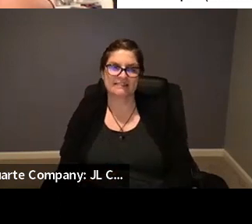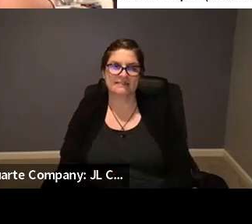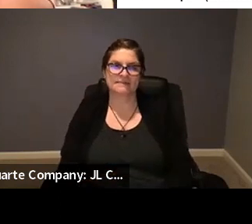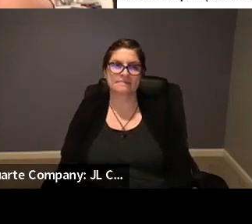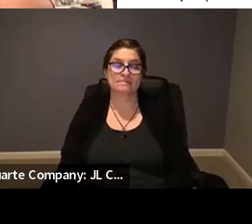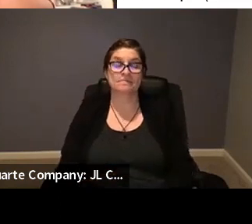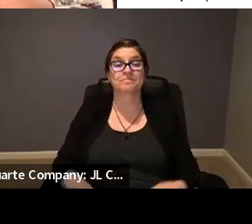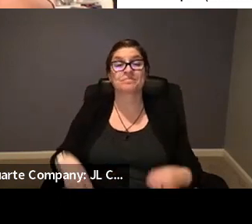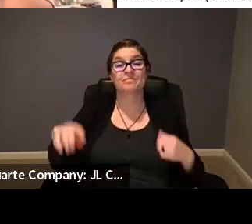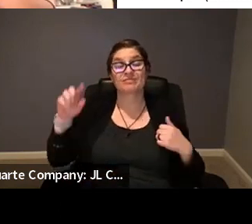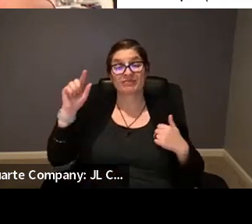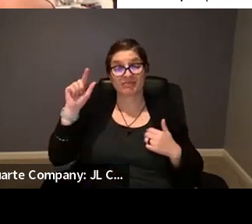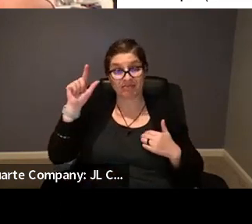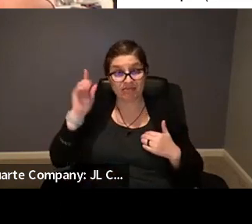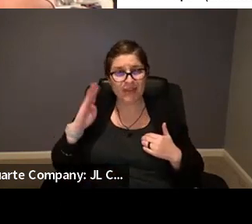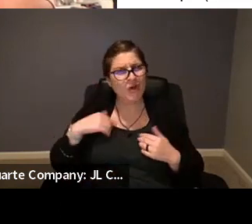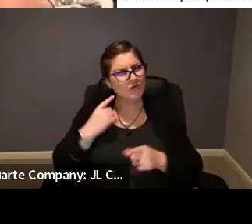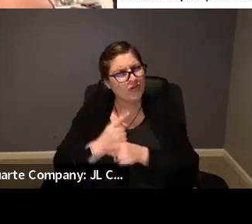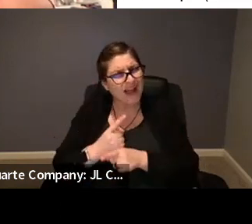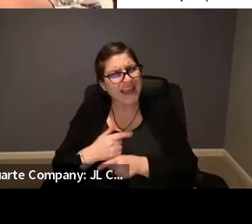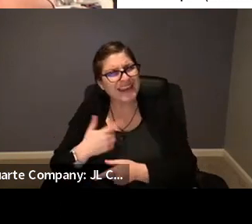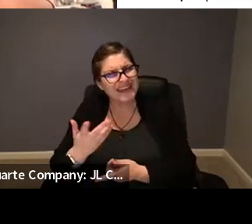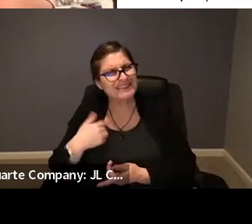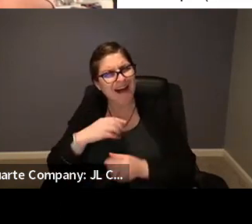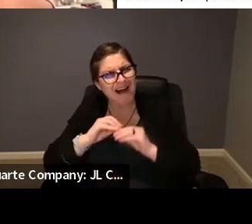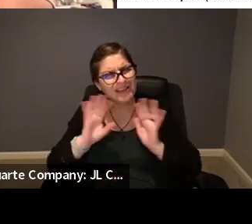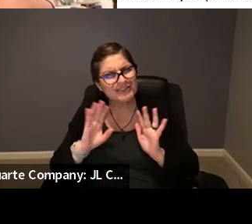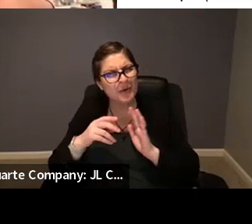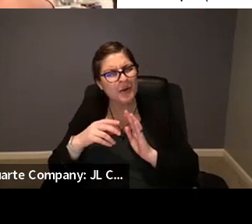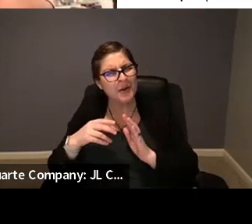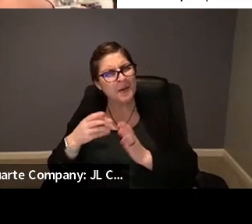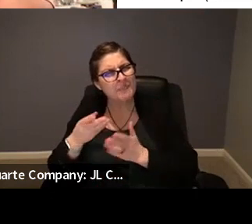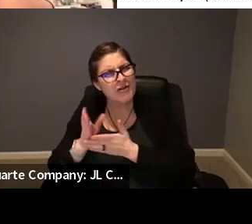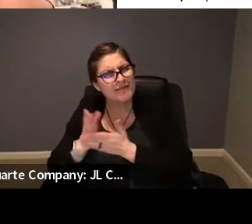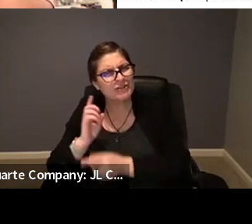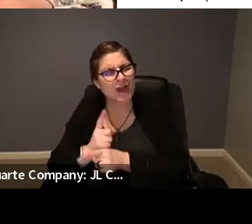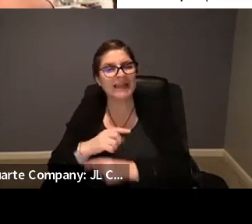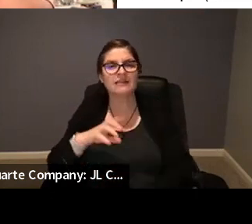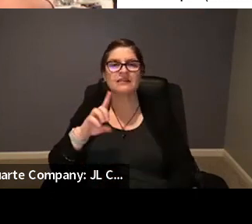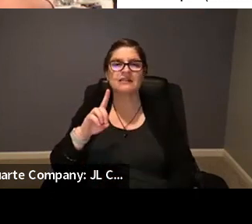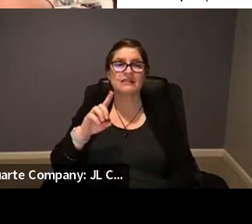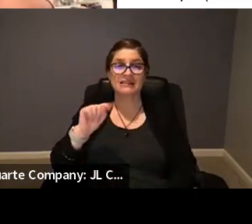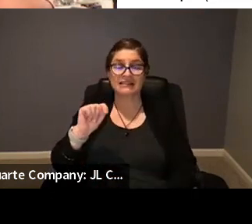And it just reeks of privilege, right? Like the way that disability, as Talila Lewis,